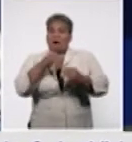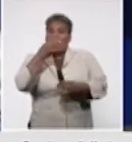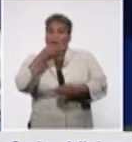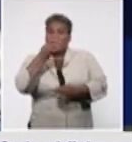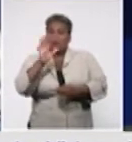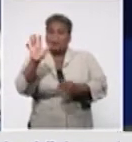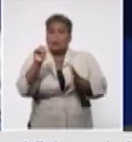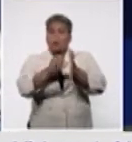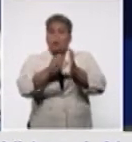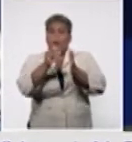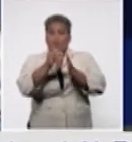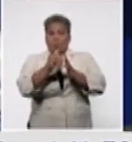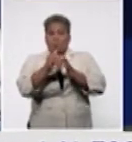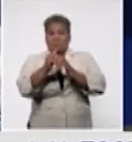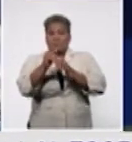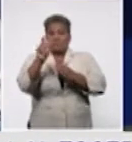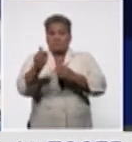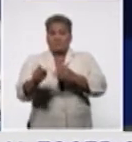reports